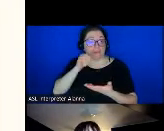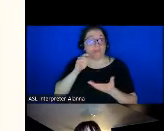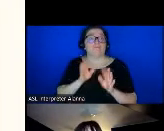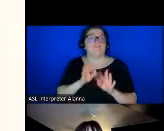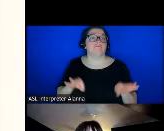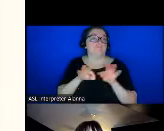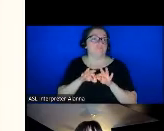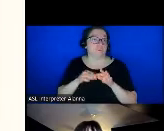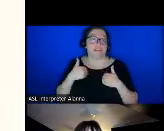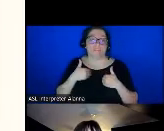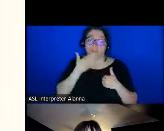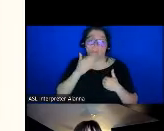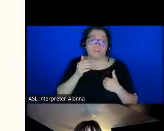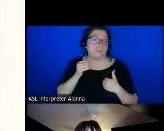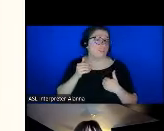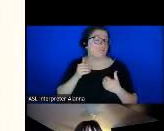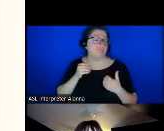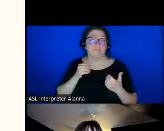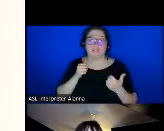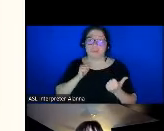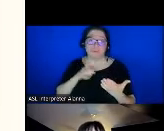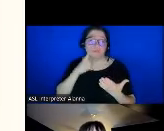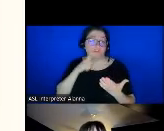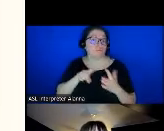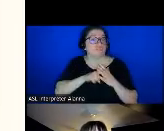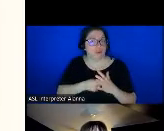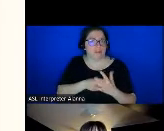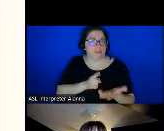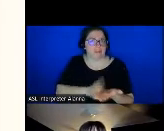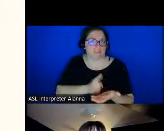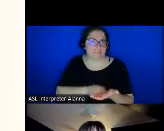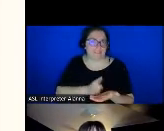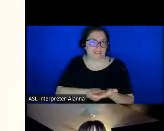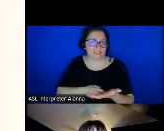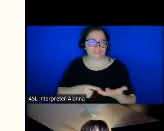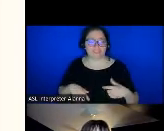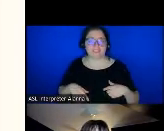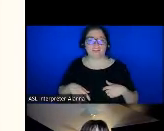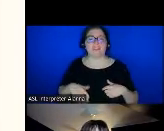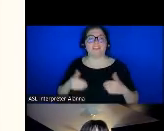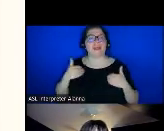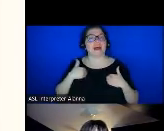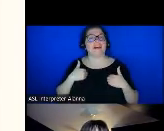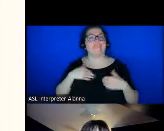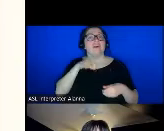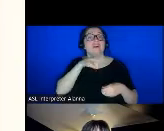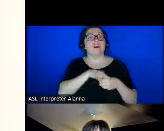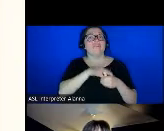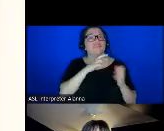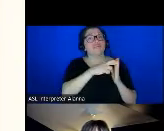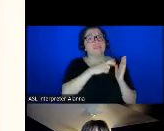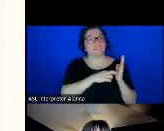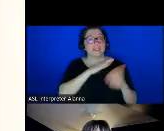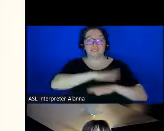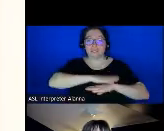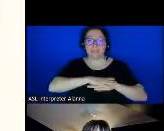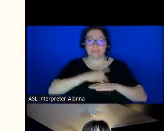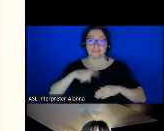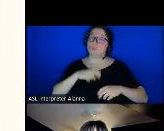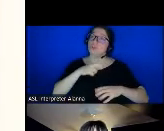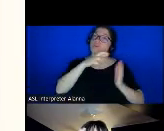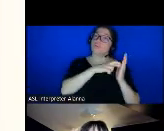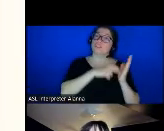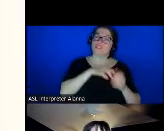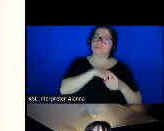for starting conversations with voters um so it does not work to have a voter registration table that just says simply register to vote